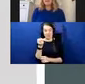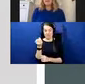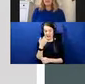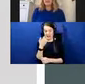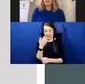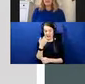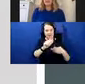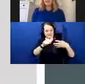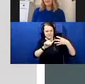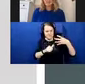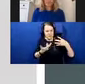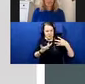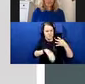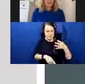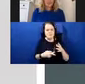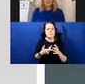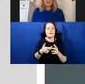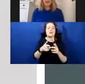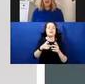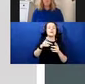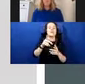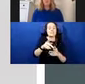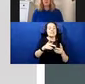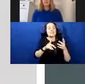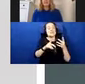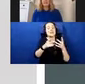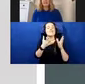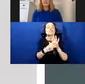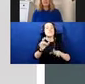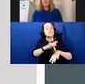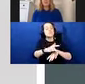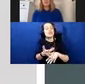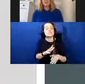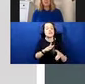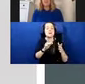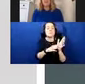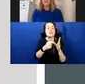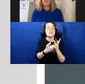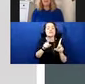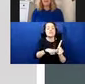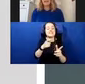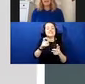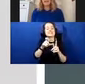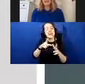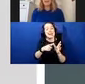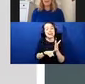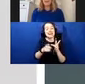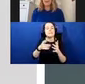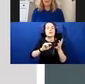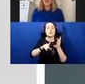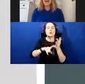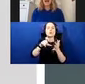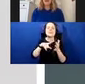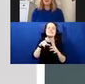from University College Dublin and the Royal Irish Academy. Professor Thomas Hennessy, Professor of Modern British and Irish History at Canterbury Christchurch